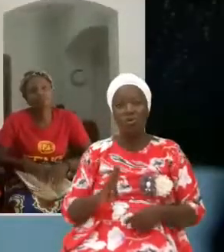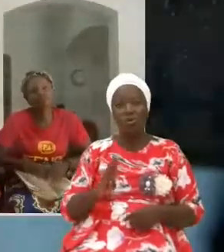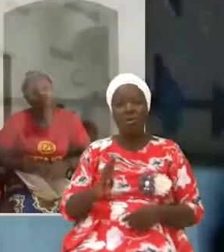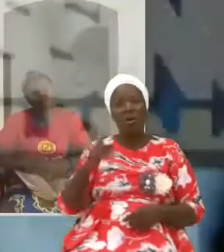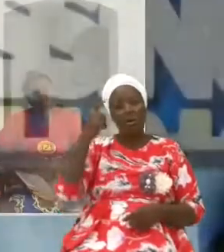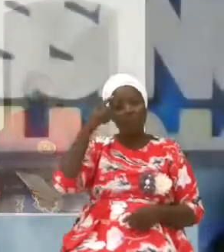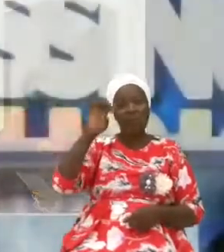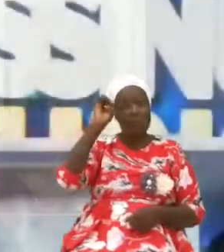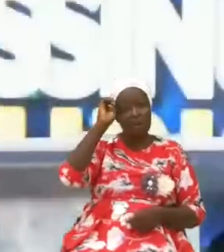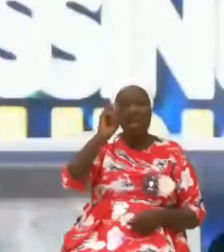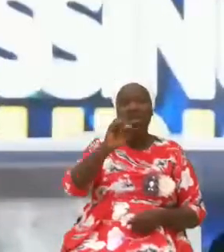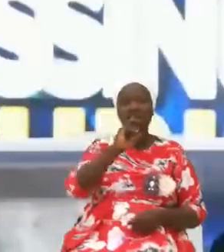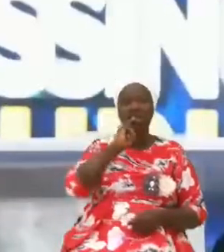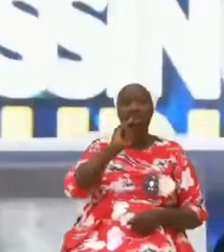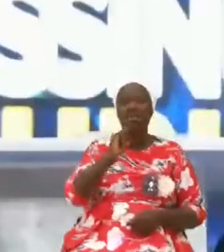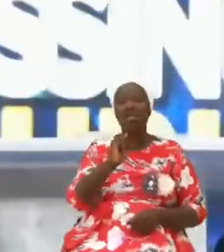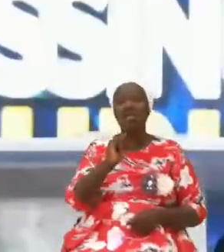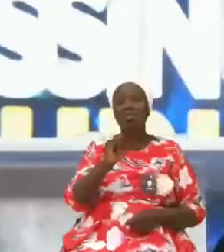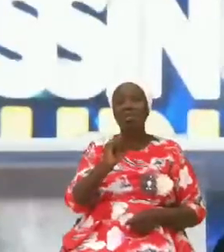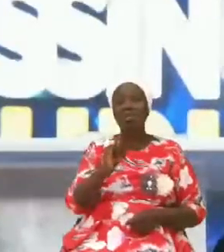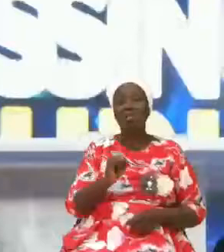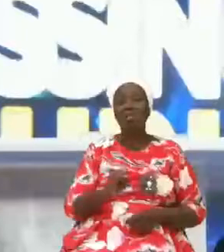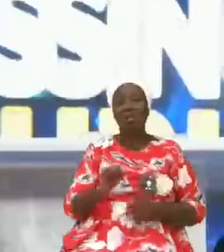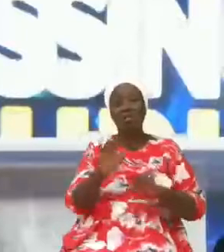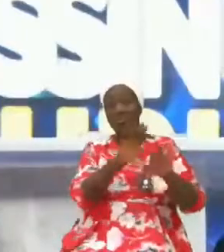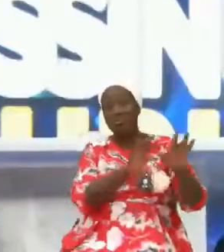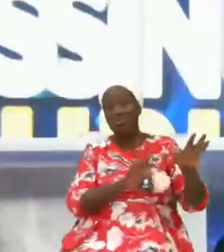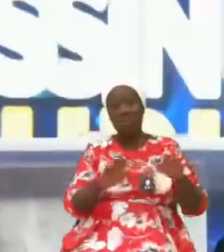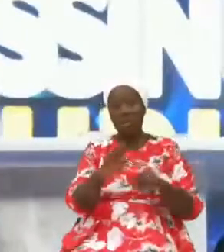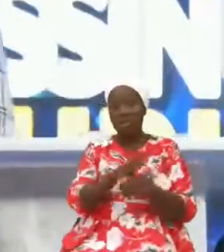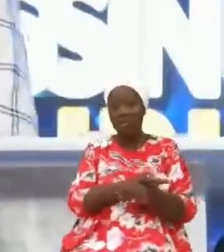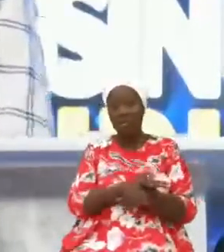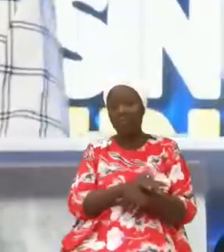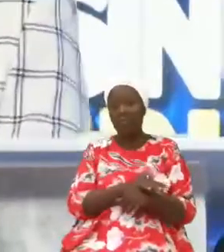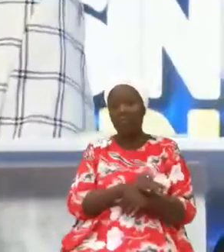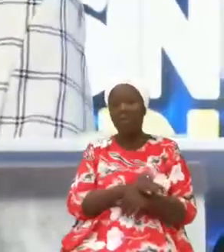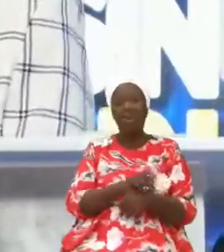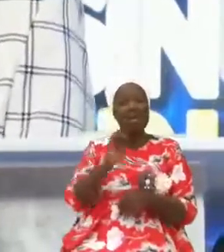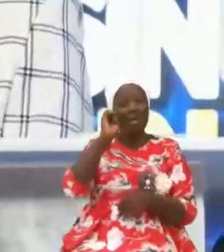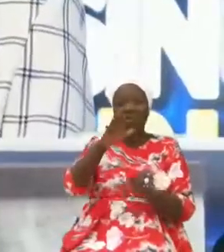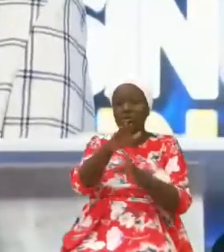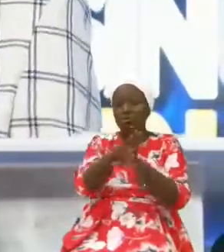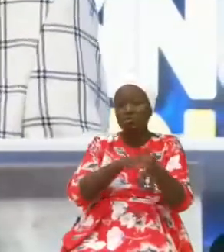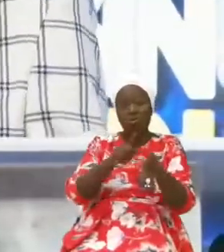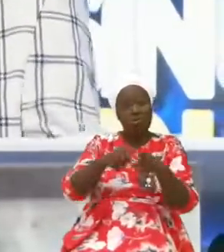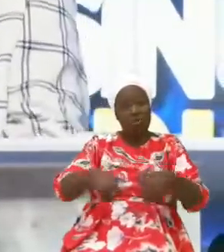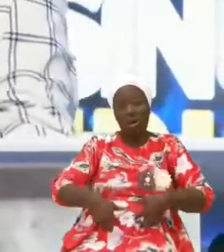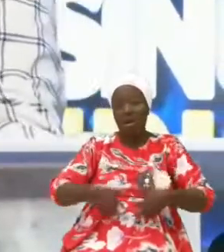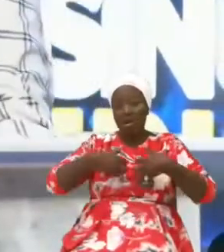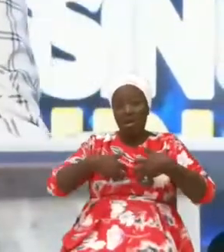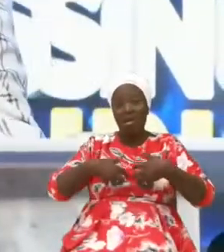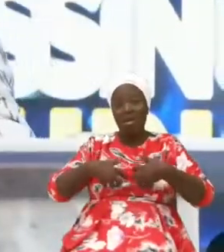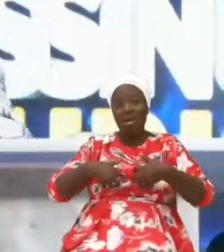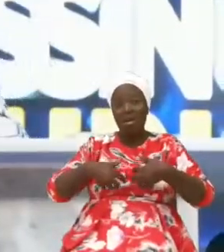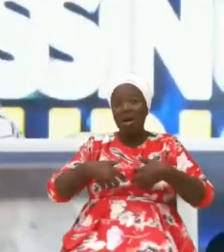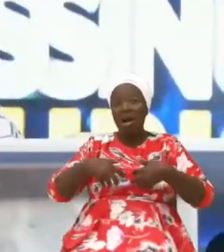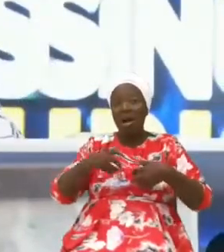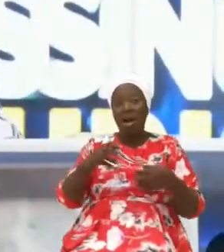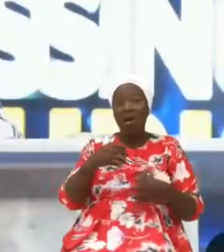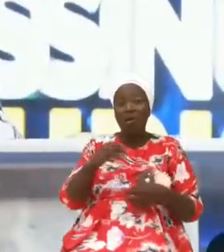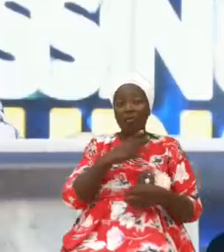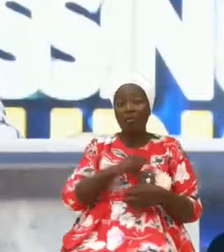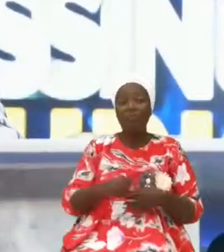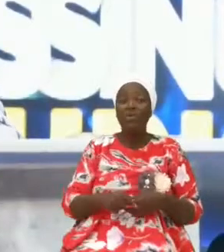turn unto the Lord your God, for he is gracious and merciful, is slow to